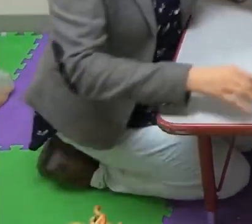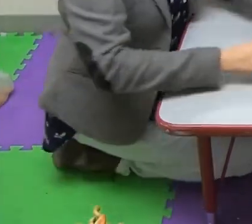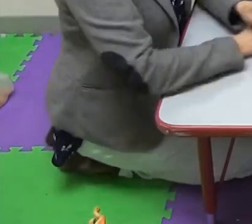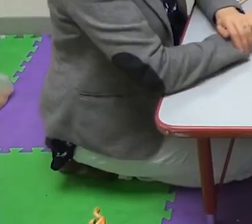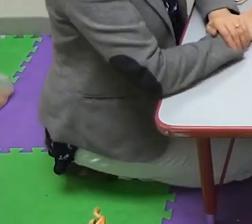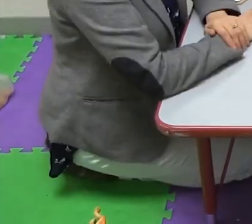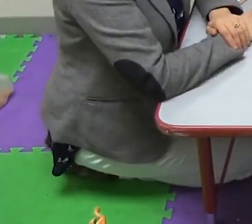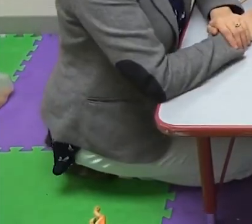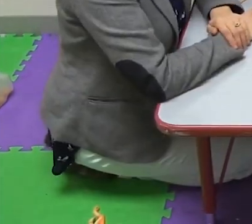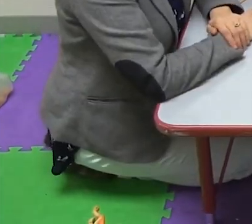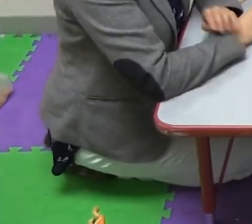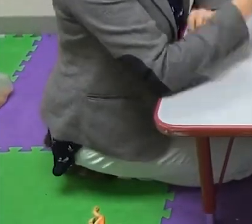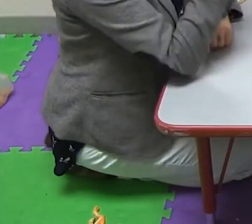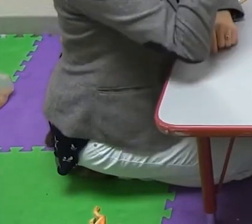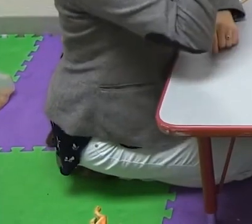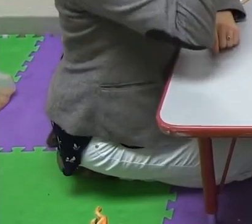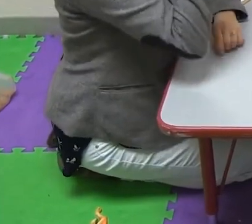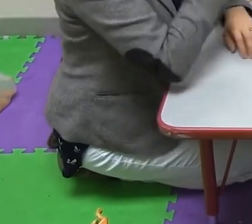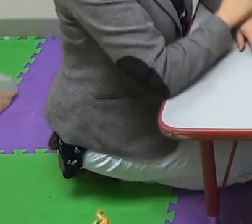Uh-oh.